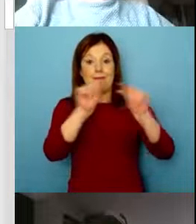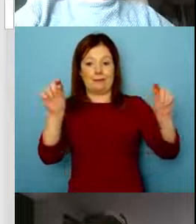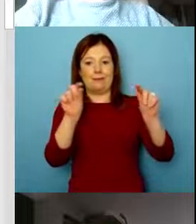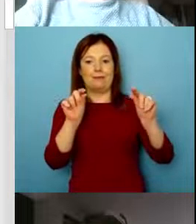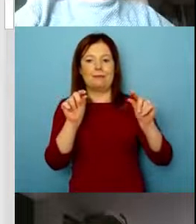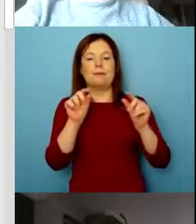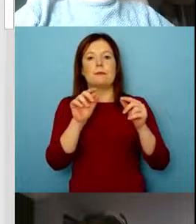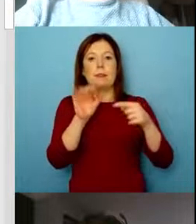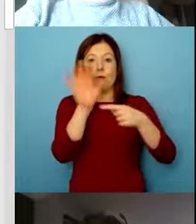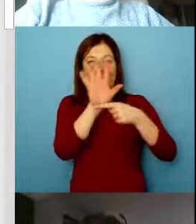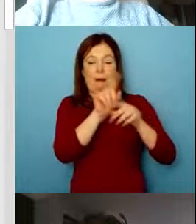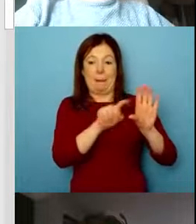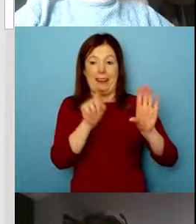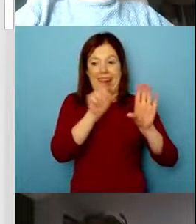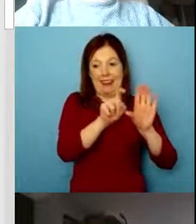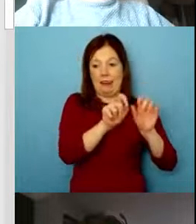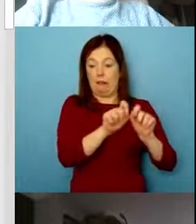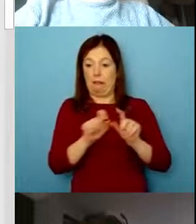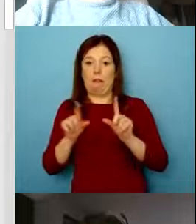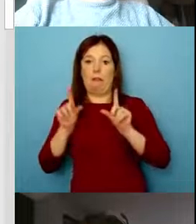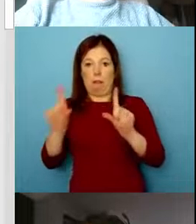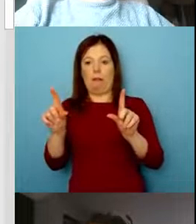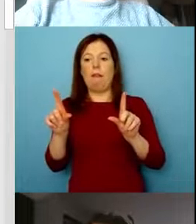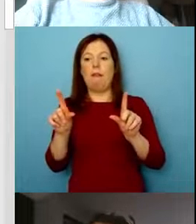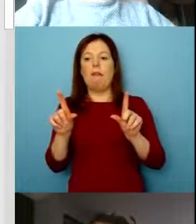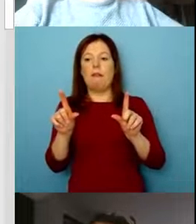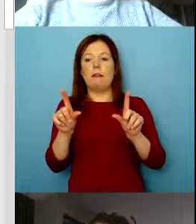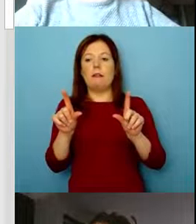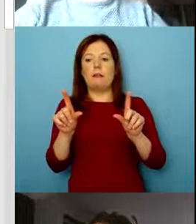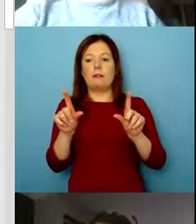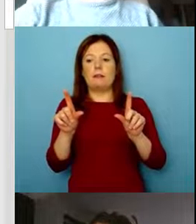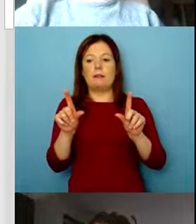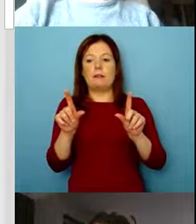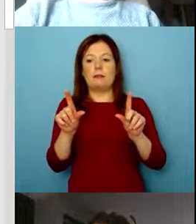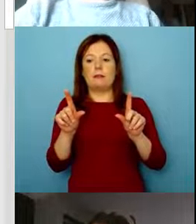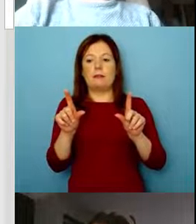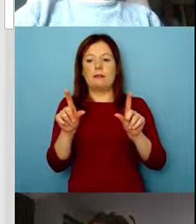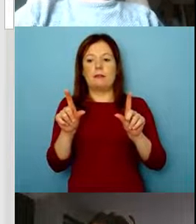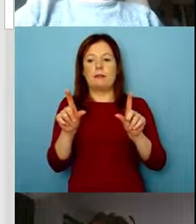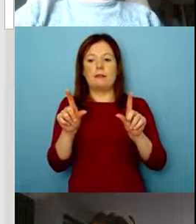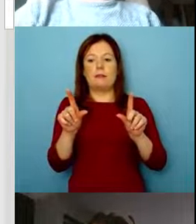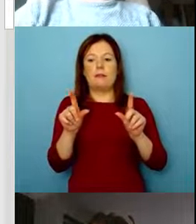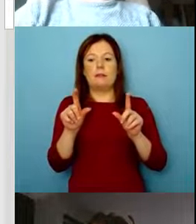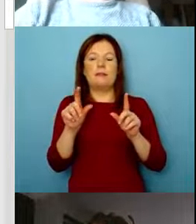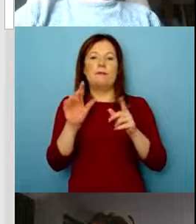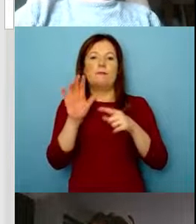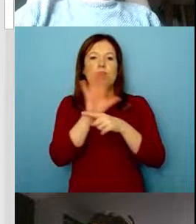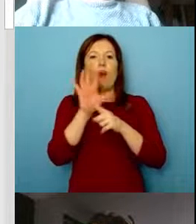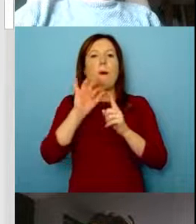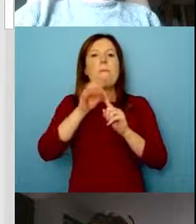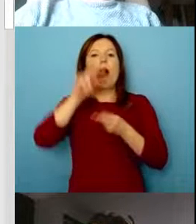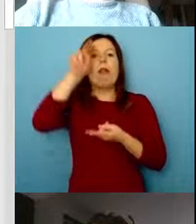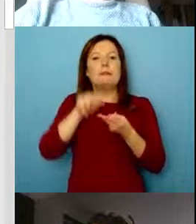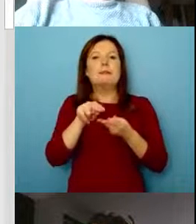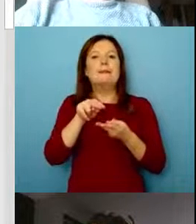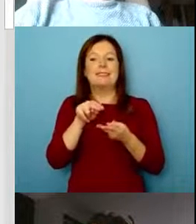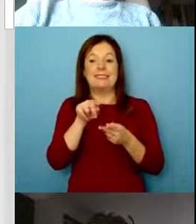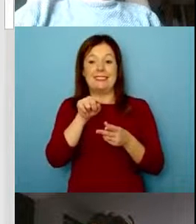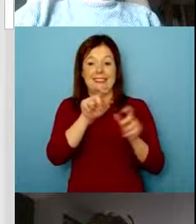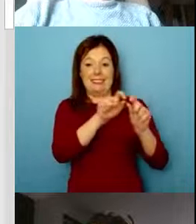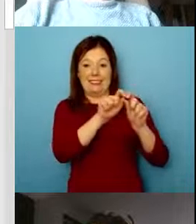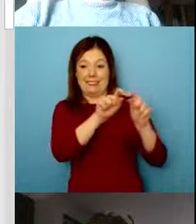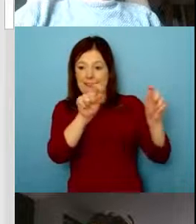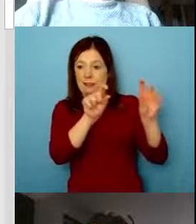each show. So here you're seeing an example where someone has focused on pointless. It gives you a small visual for